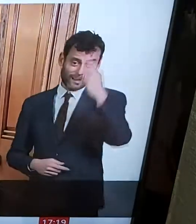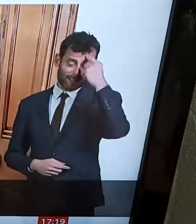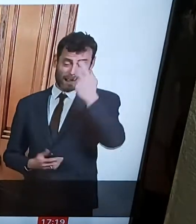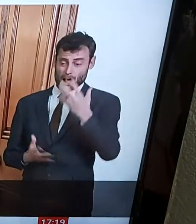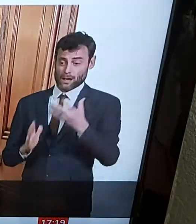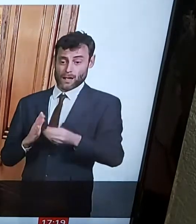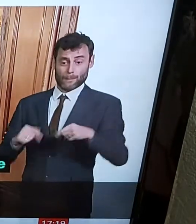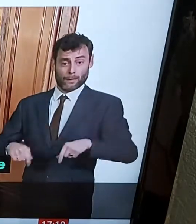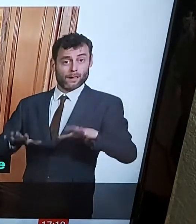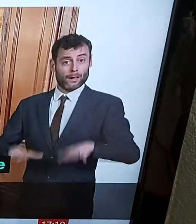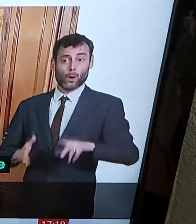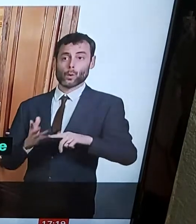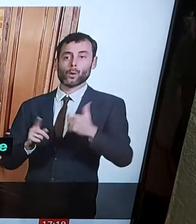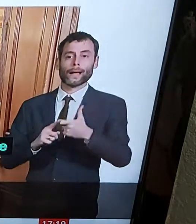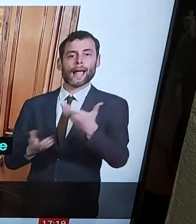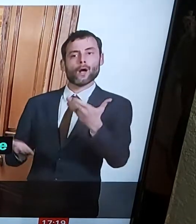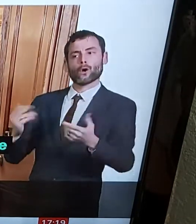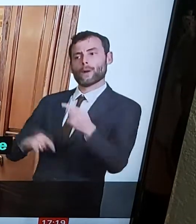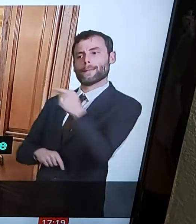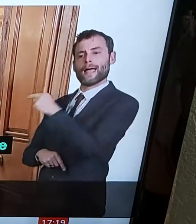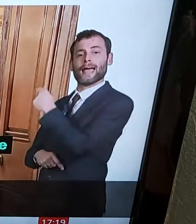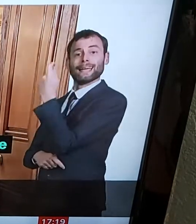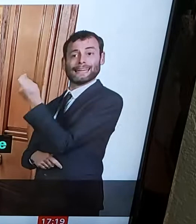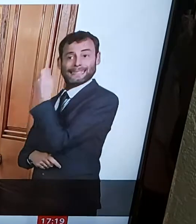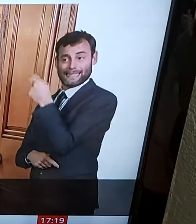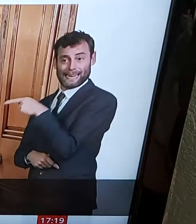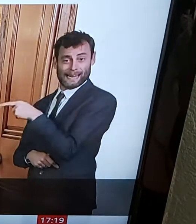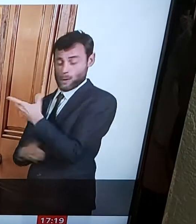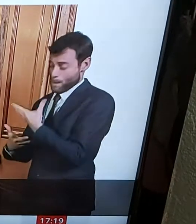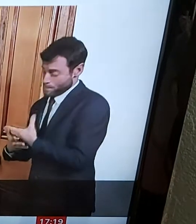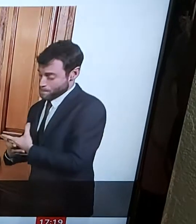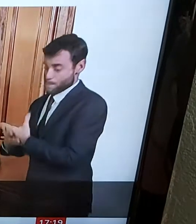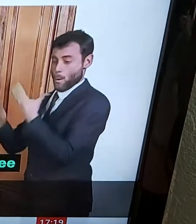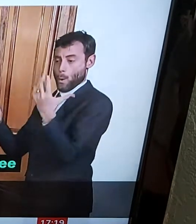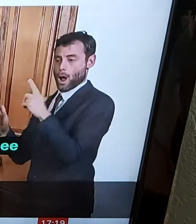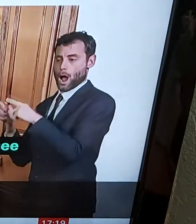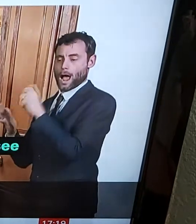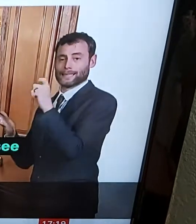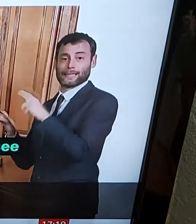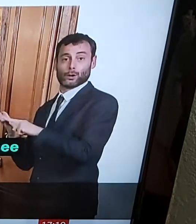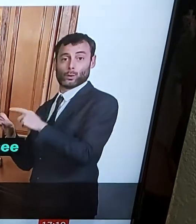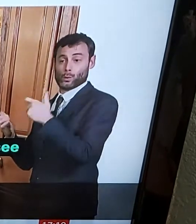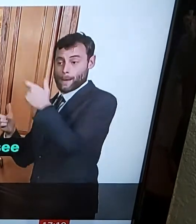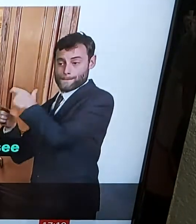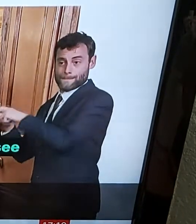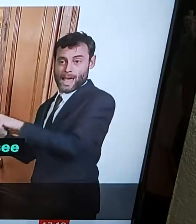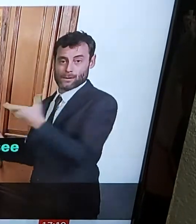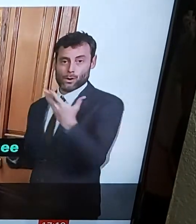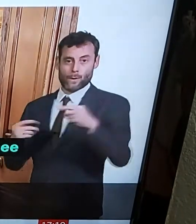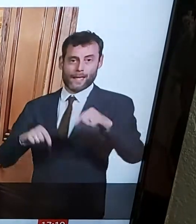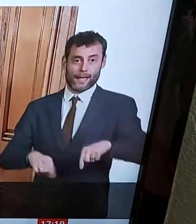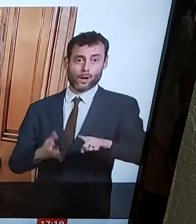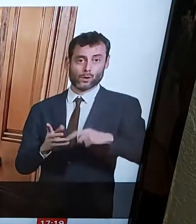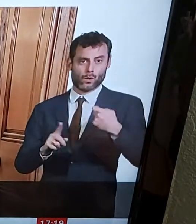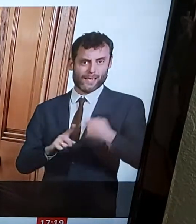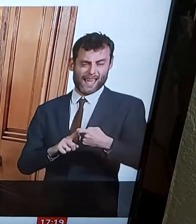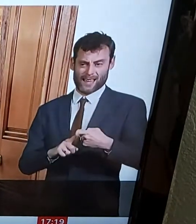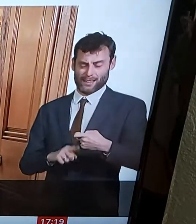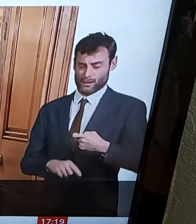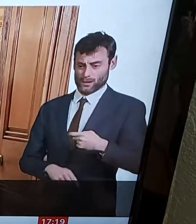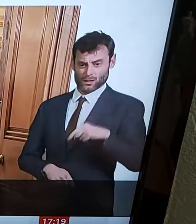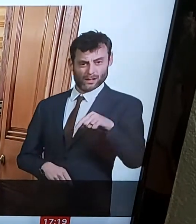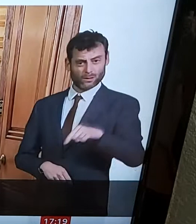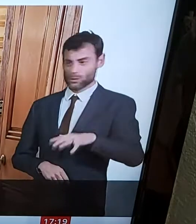for example, having twice as many ICU beds, and the UK having the lowest number of nurses and doctors per head amongst developed nations, according to the